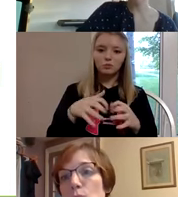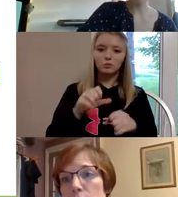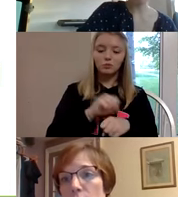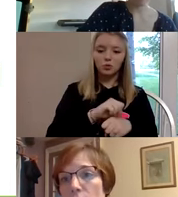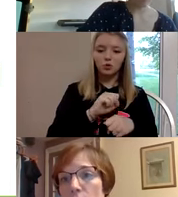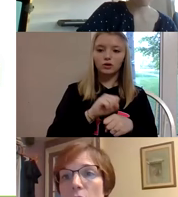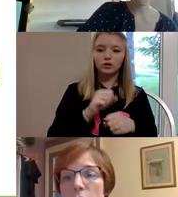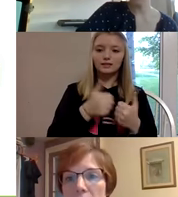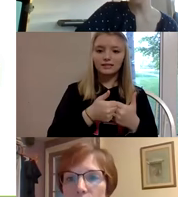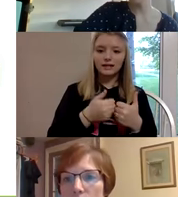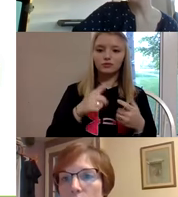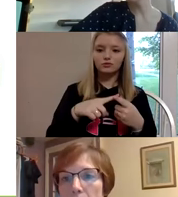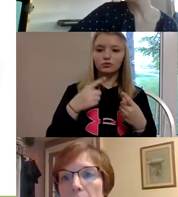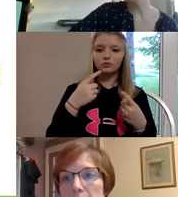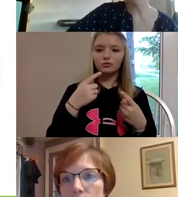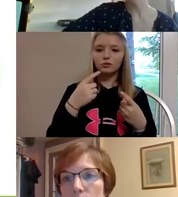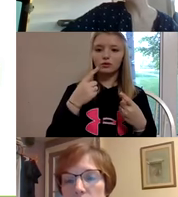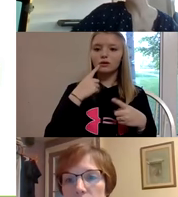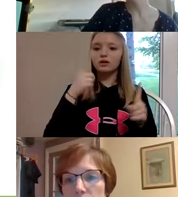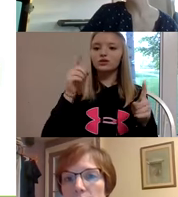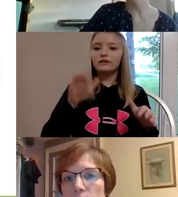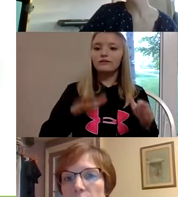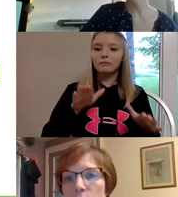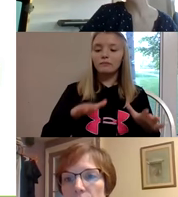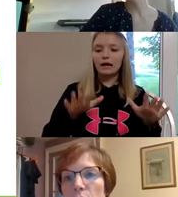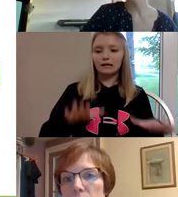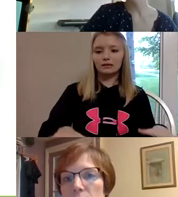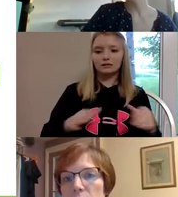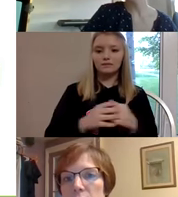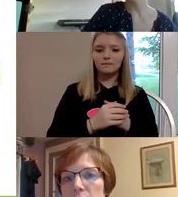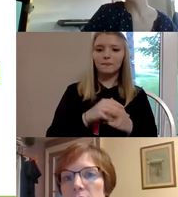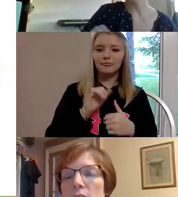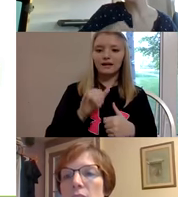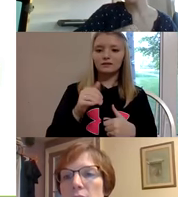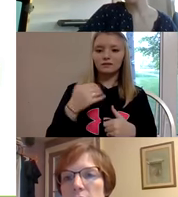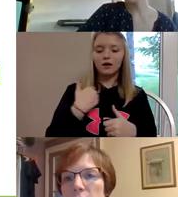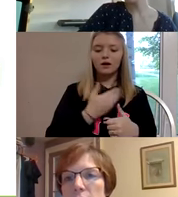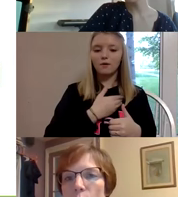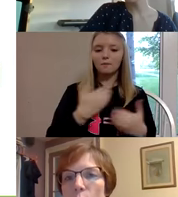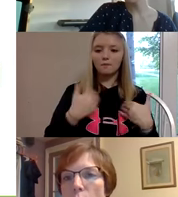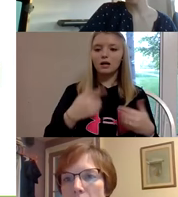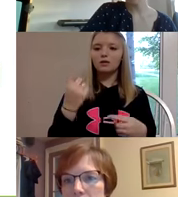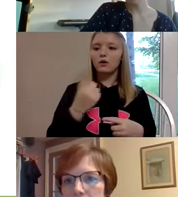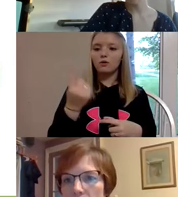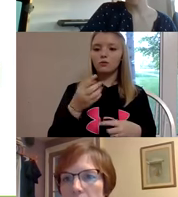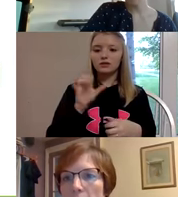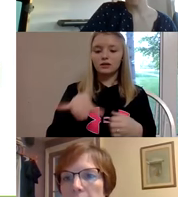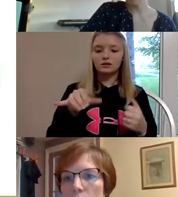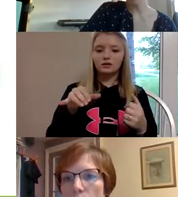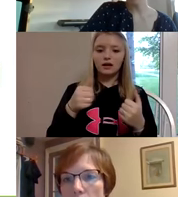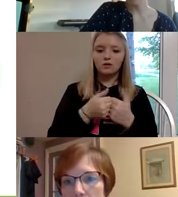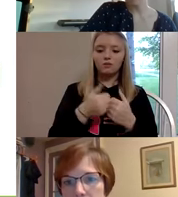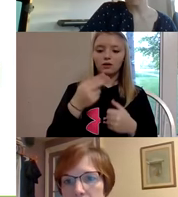balance. As we know, that's what our body's always doing anyway with homeostasis, is it wants, our